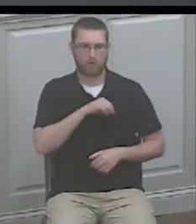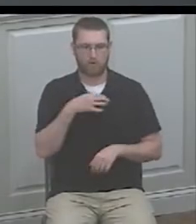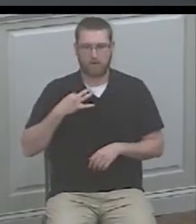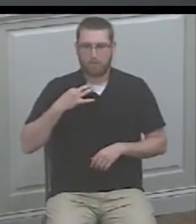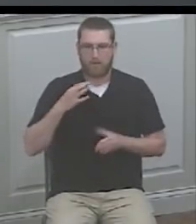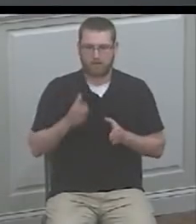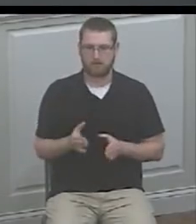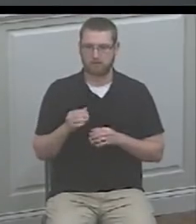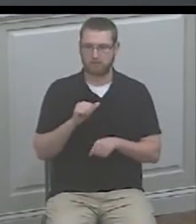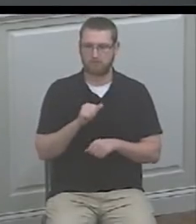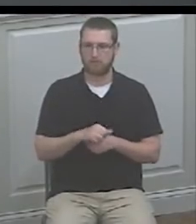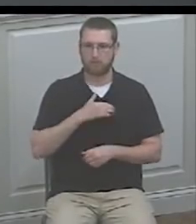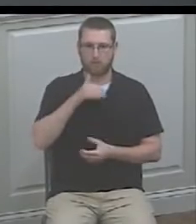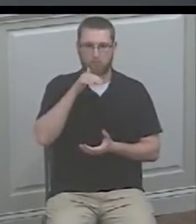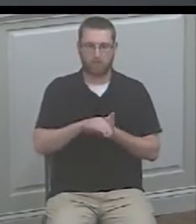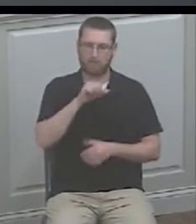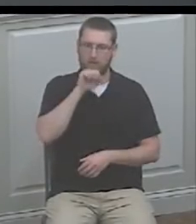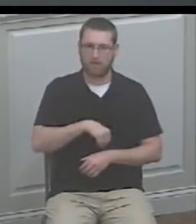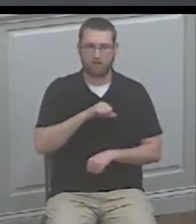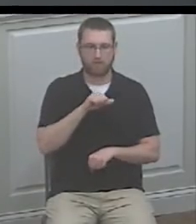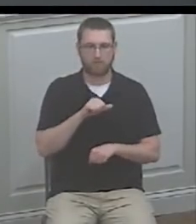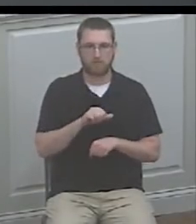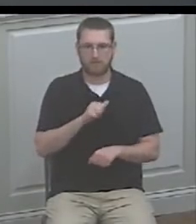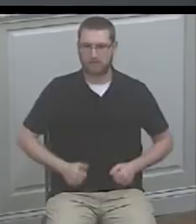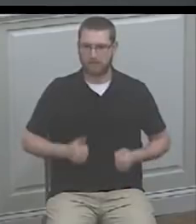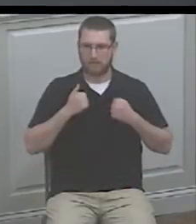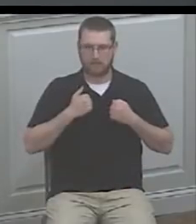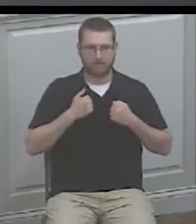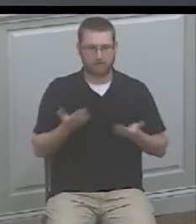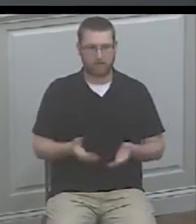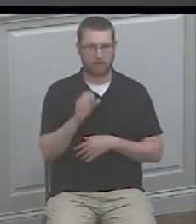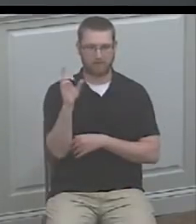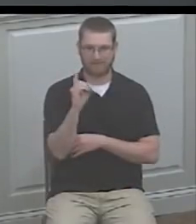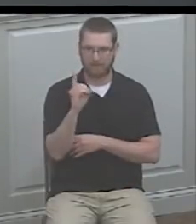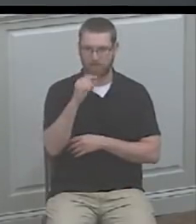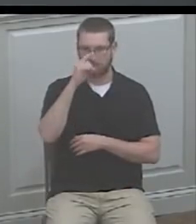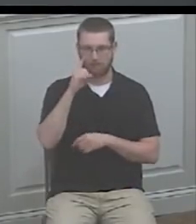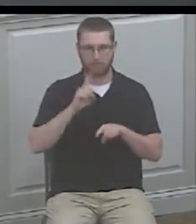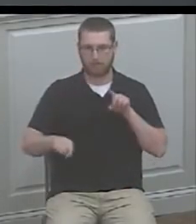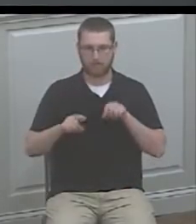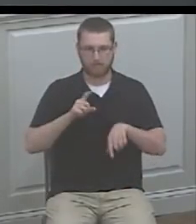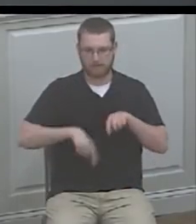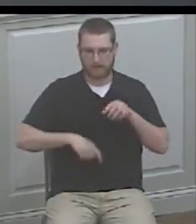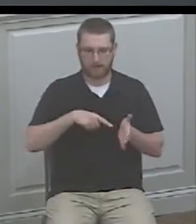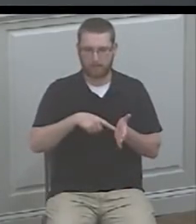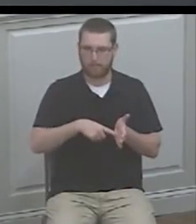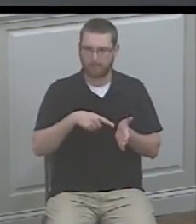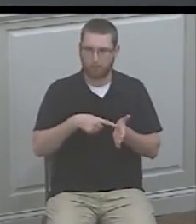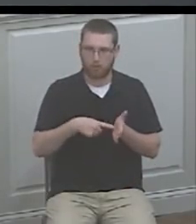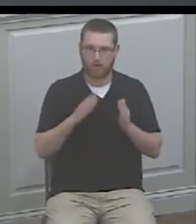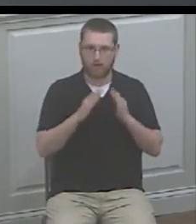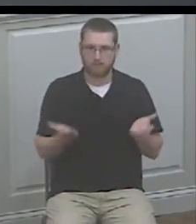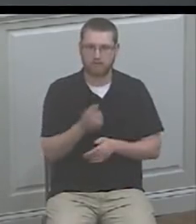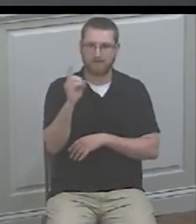officers. My wife and I would love to live in the area, but are forced to look at properties in neighboring counties instead of Bull County. This is mainly due to the lack of money that I make